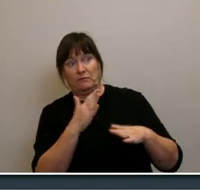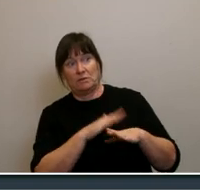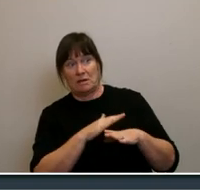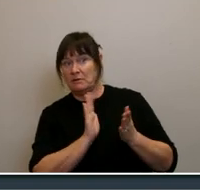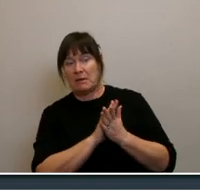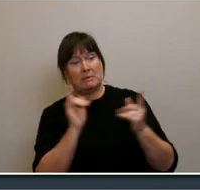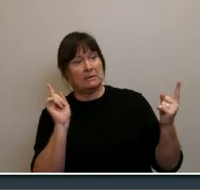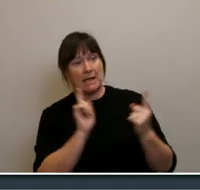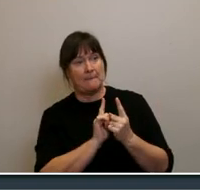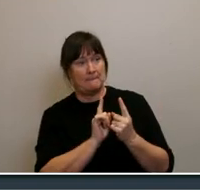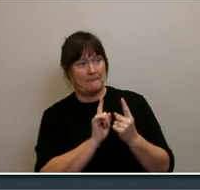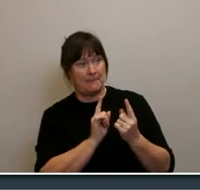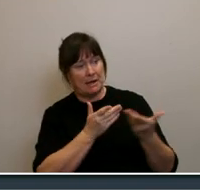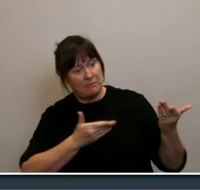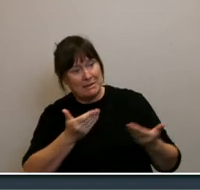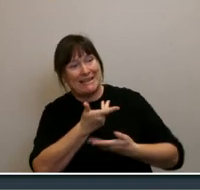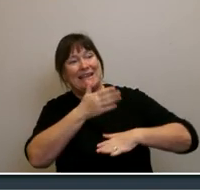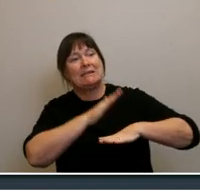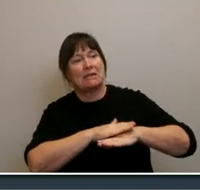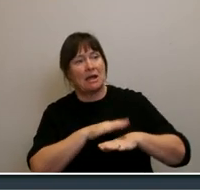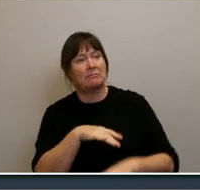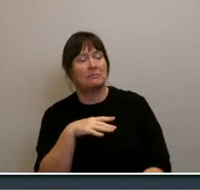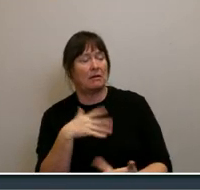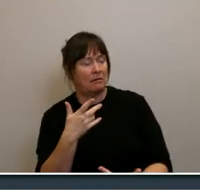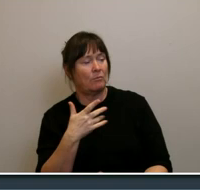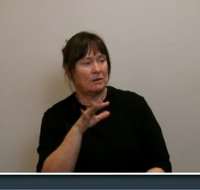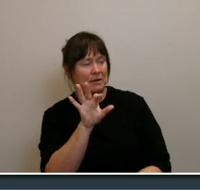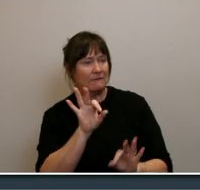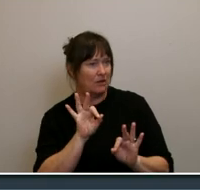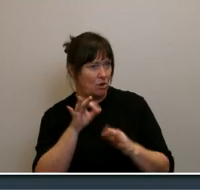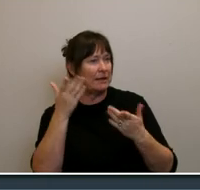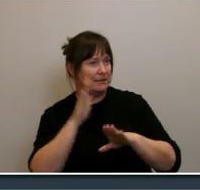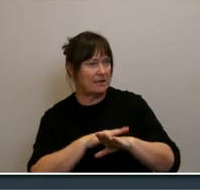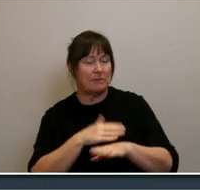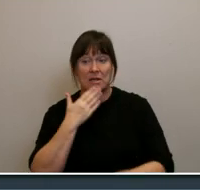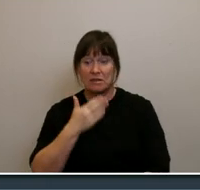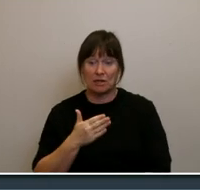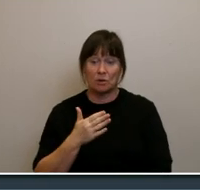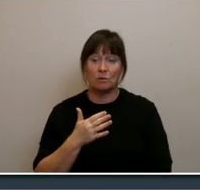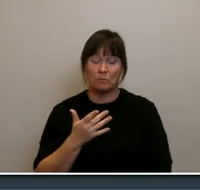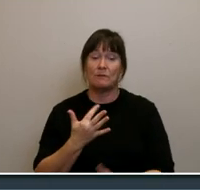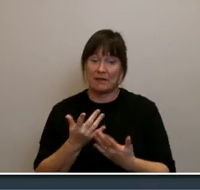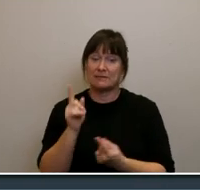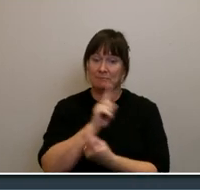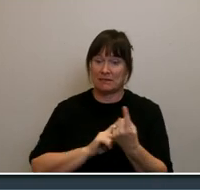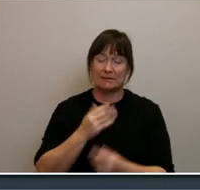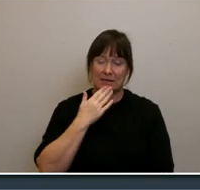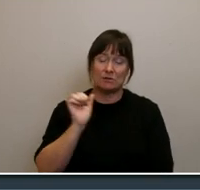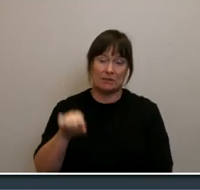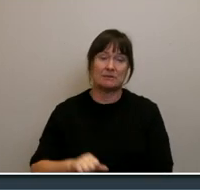meet with you at any time. That invitation is always there. Thank you, Kirsten, and we've had a number of meetings. Kia